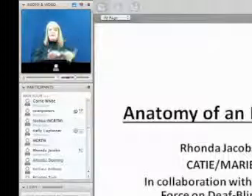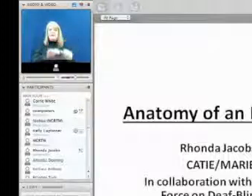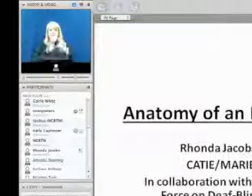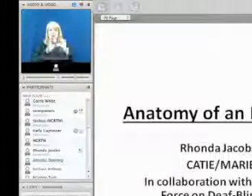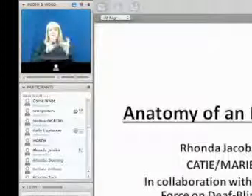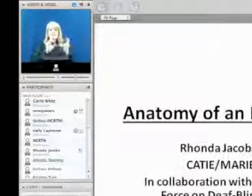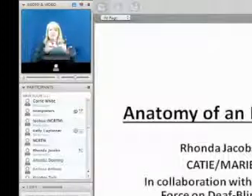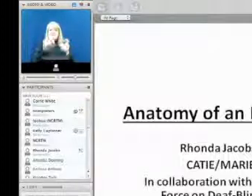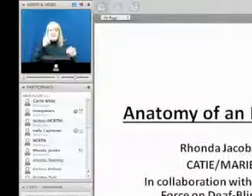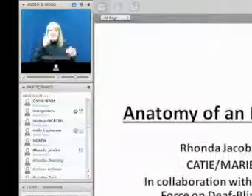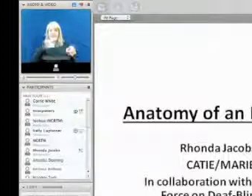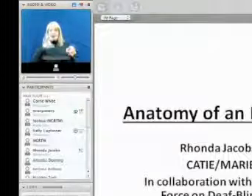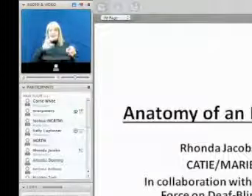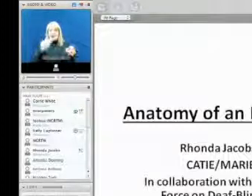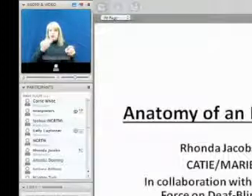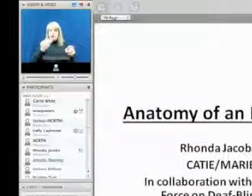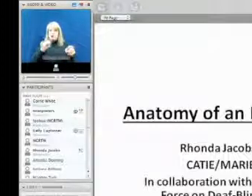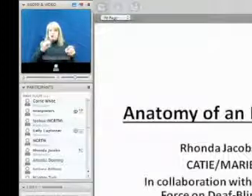box.